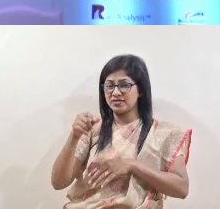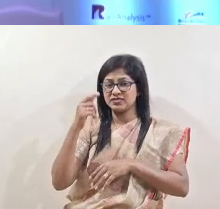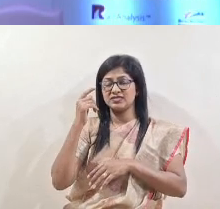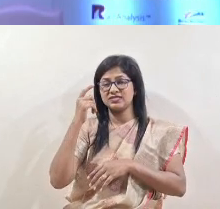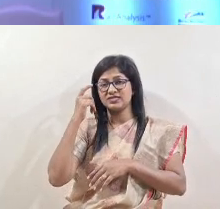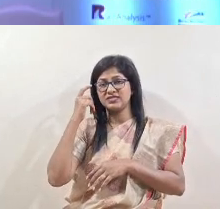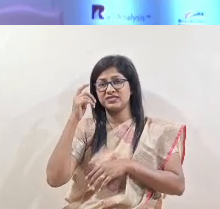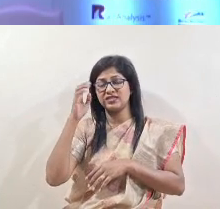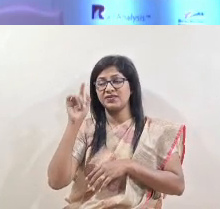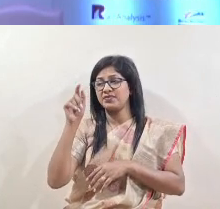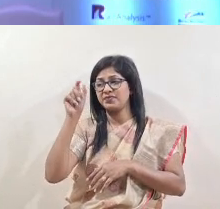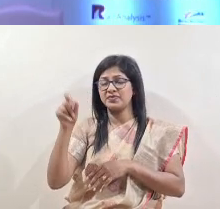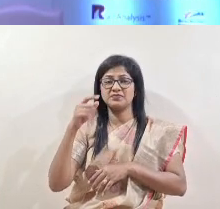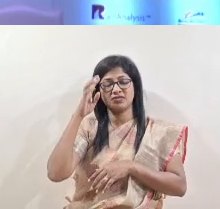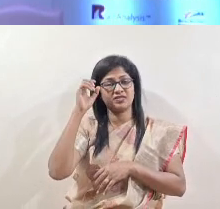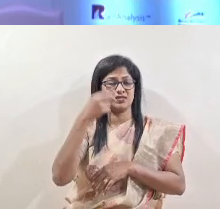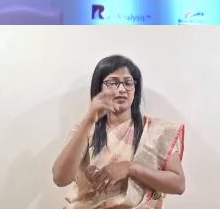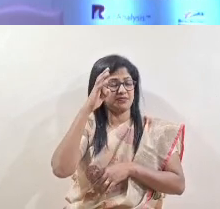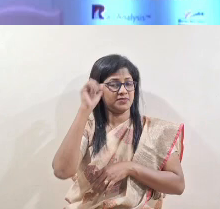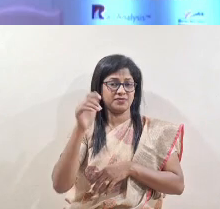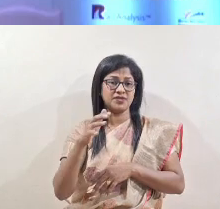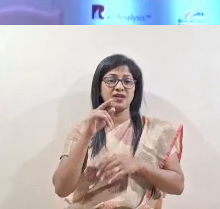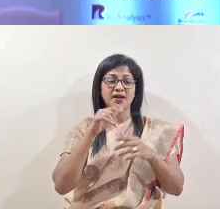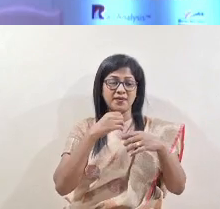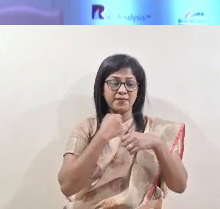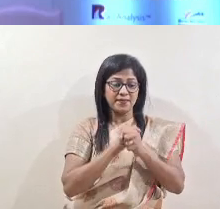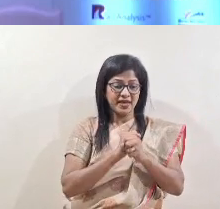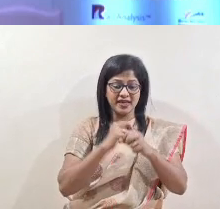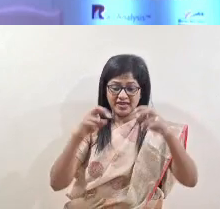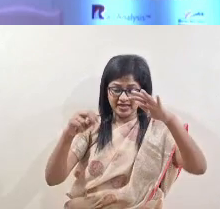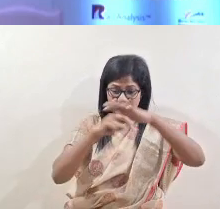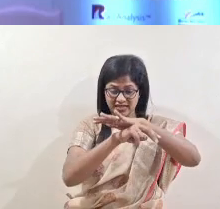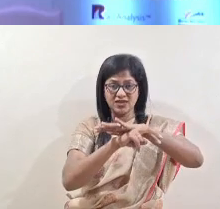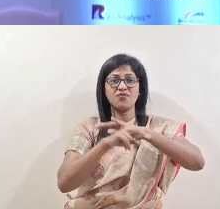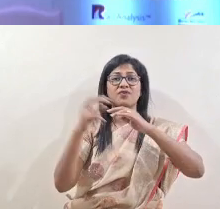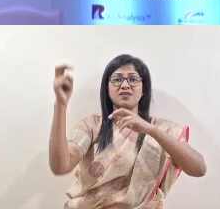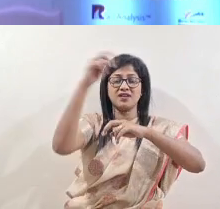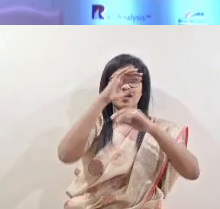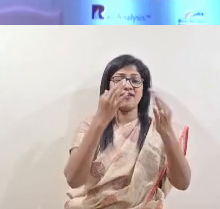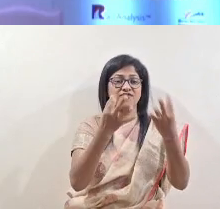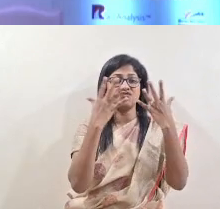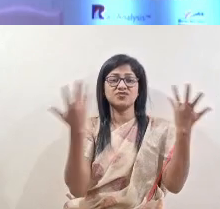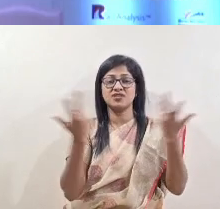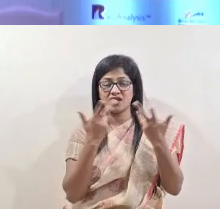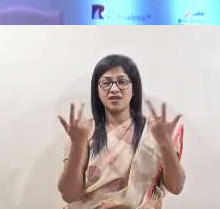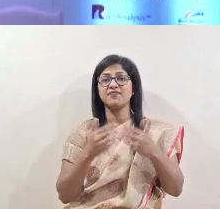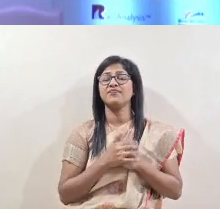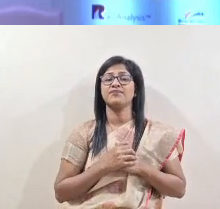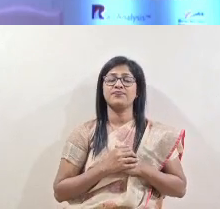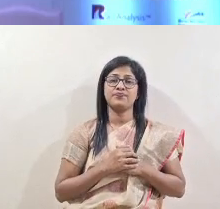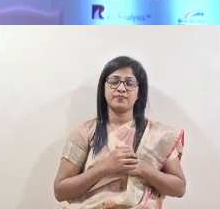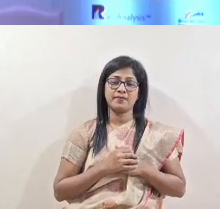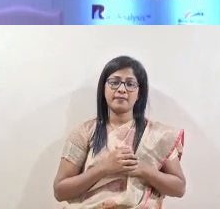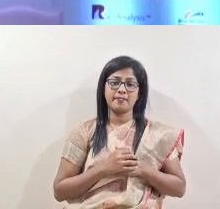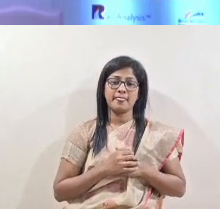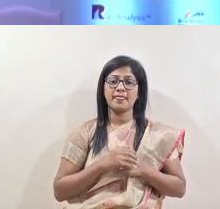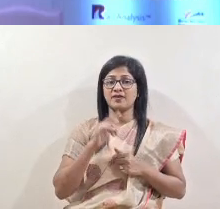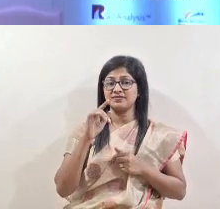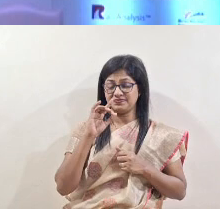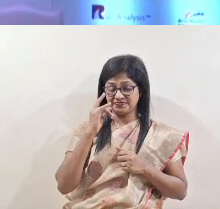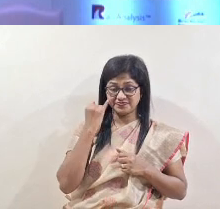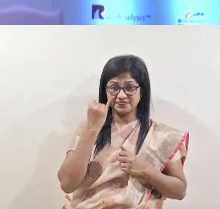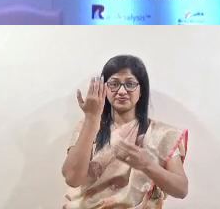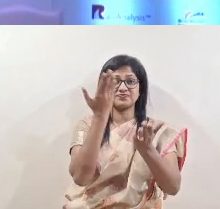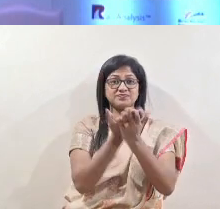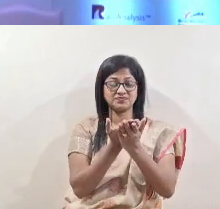he asked him that what should we do to make these pedestrian underpasses or overpasses to be more efficient. So one of the suggestions is